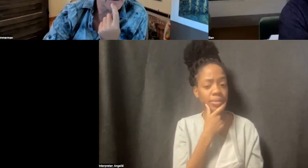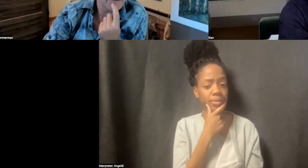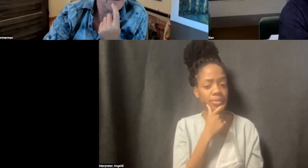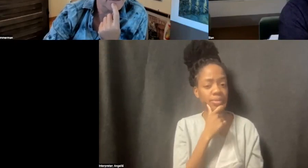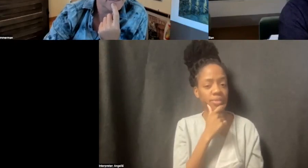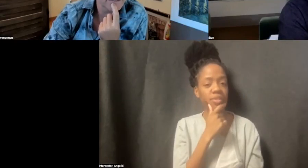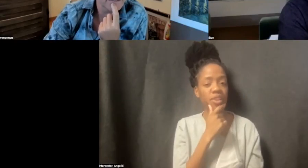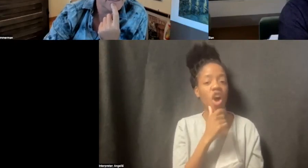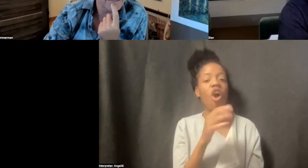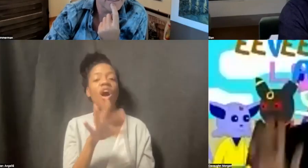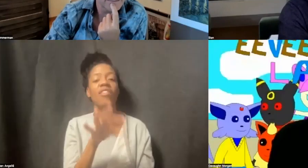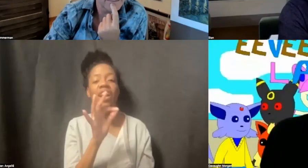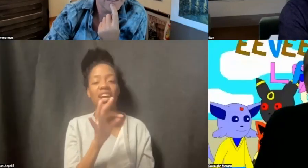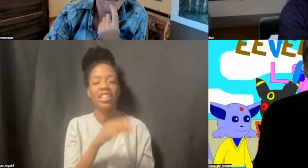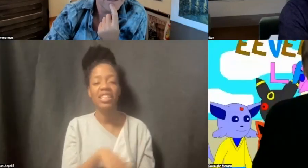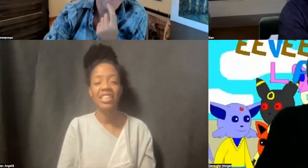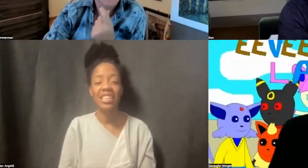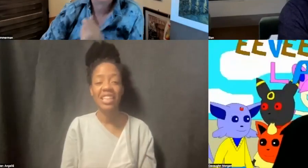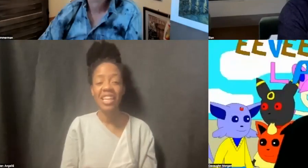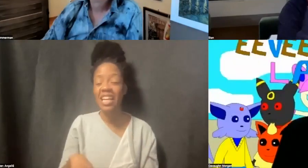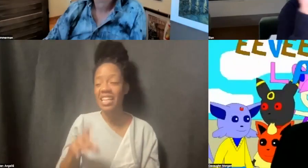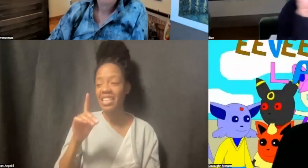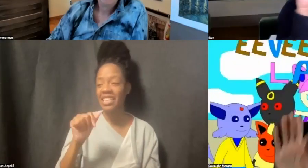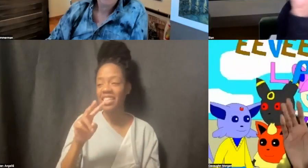Morgan. Hi.